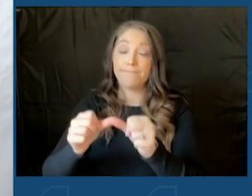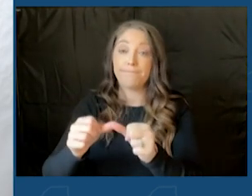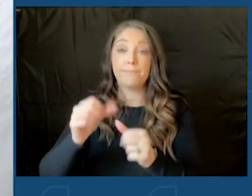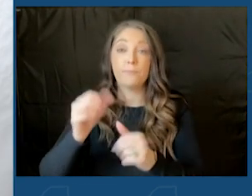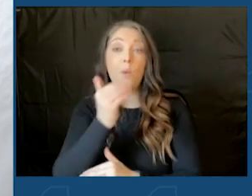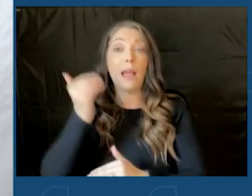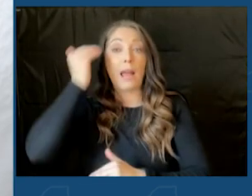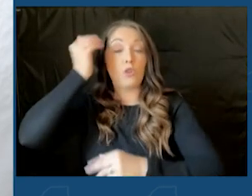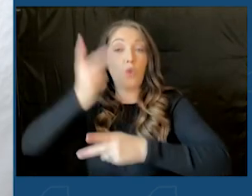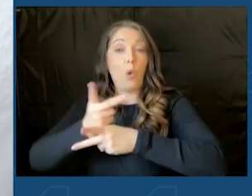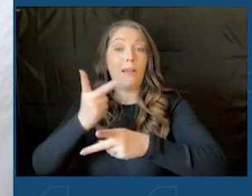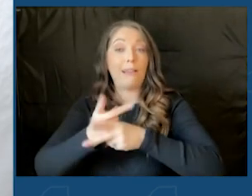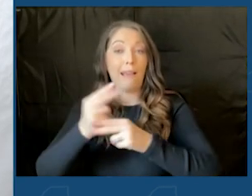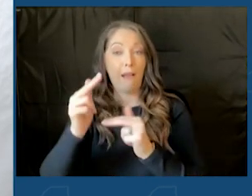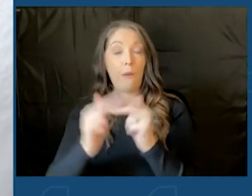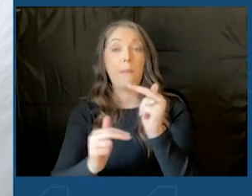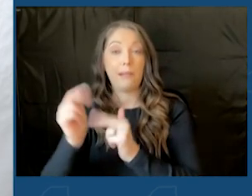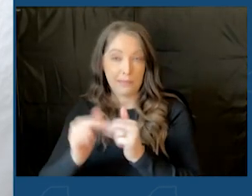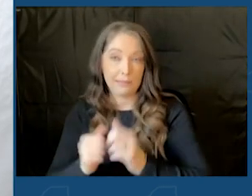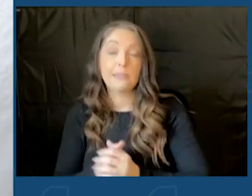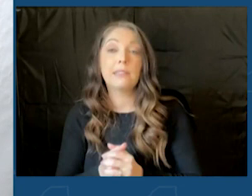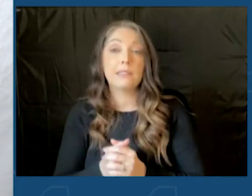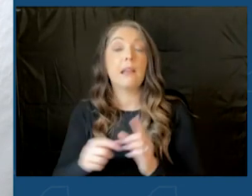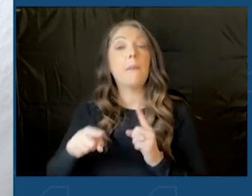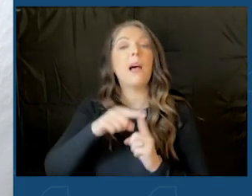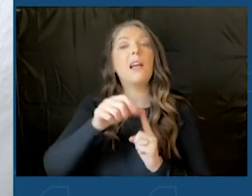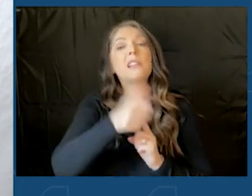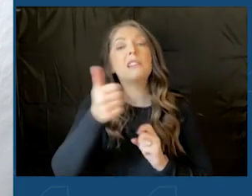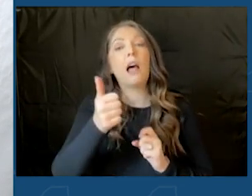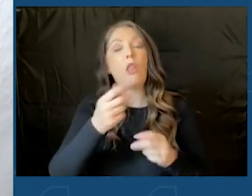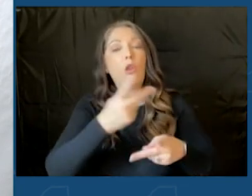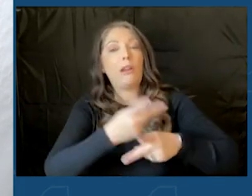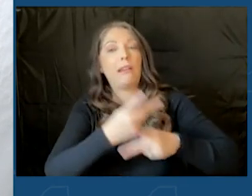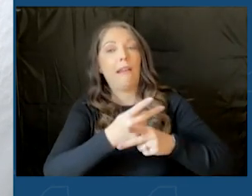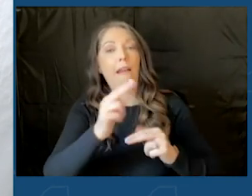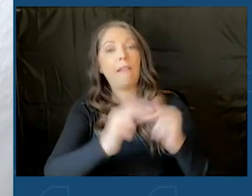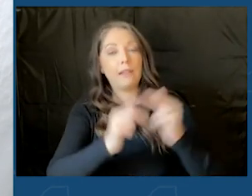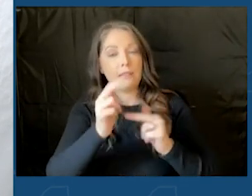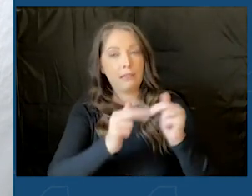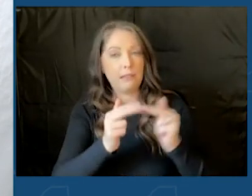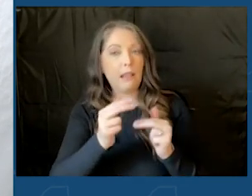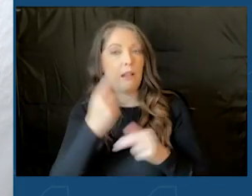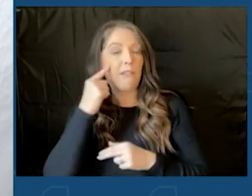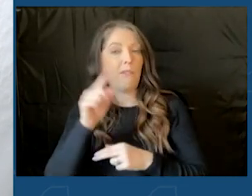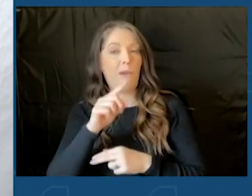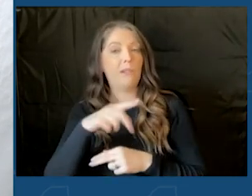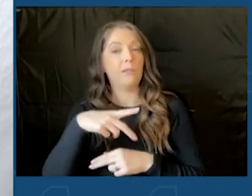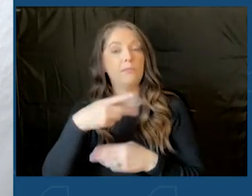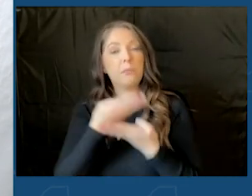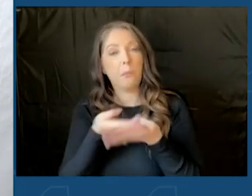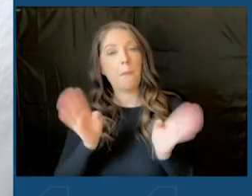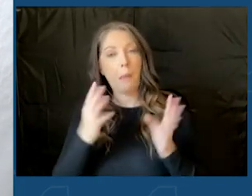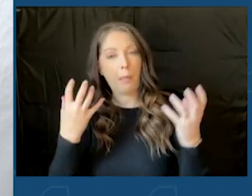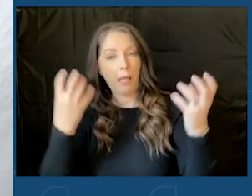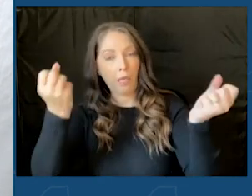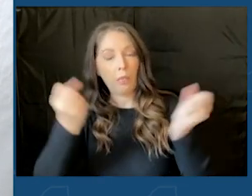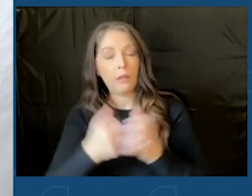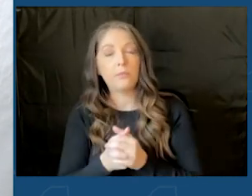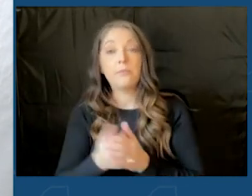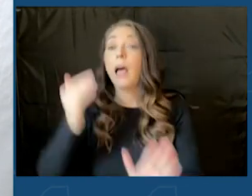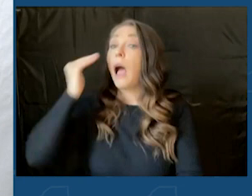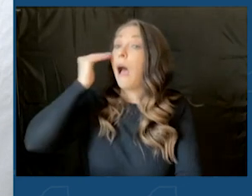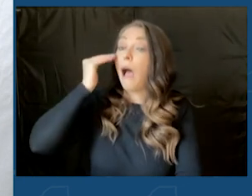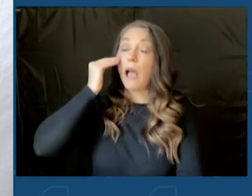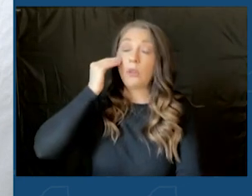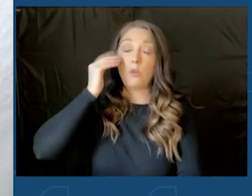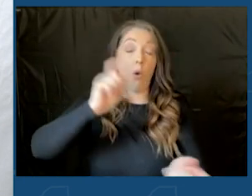well as other health care facilities regulated by the Department of Health, while there's still the variant at large. And so I know this is a big change. The MTA will